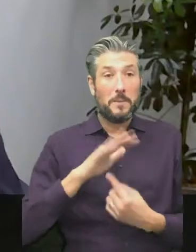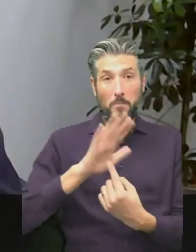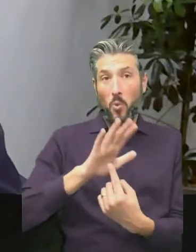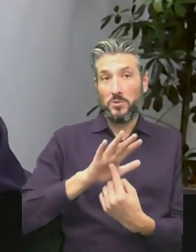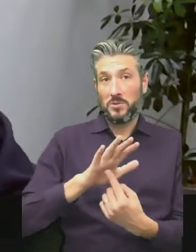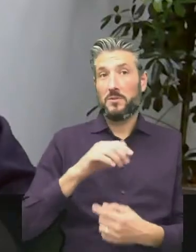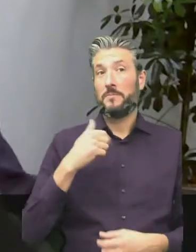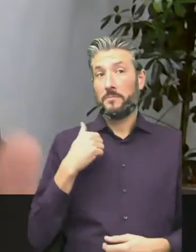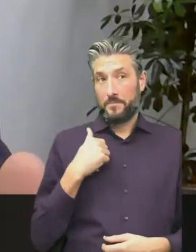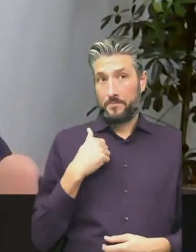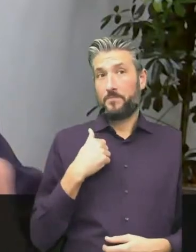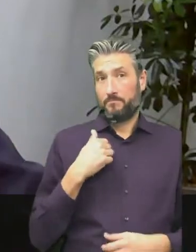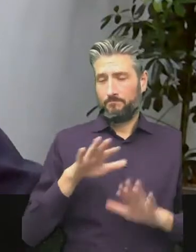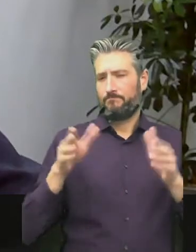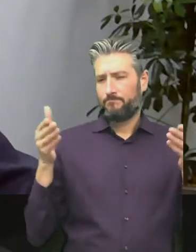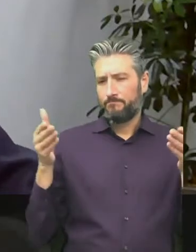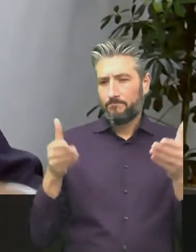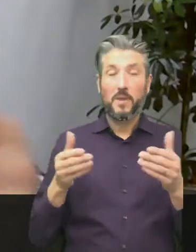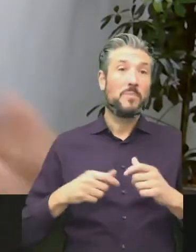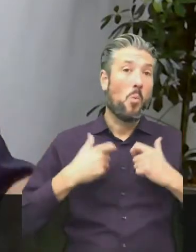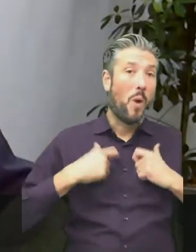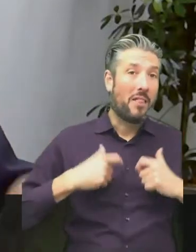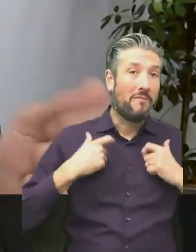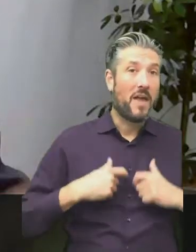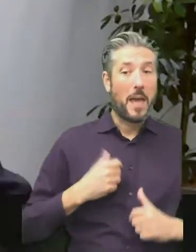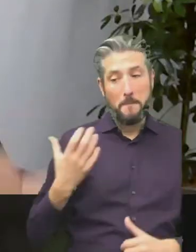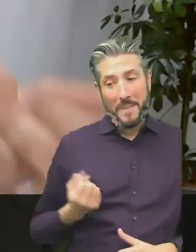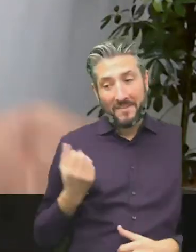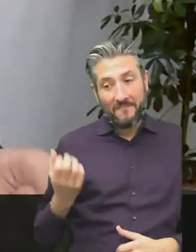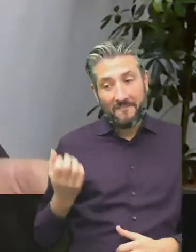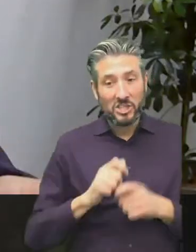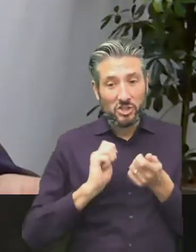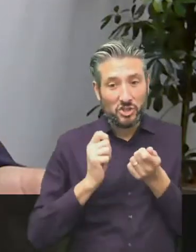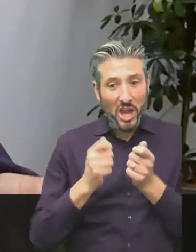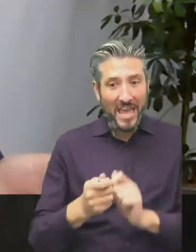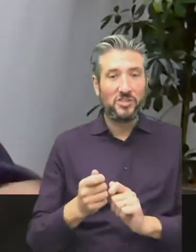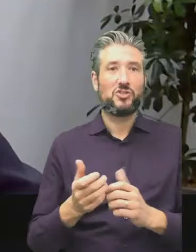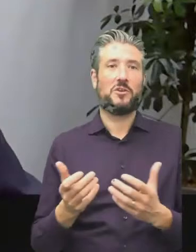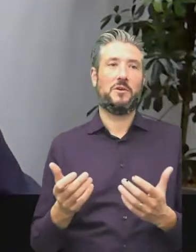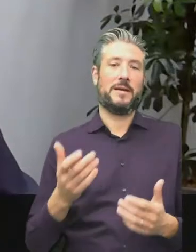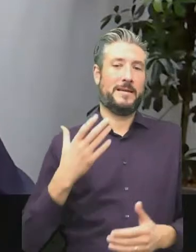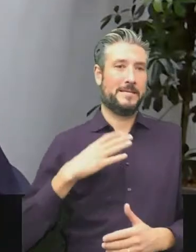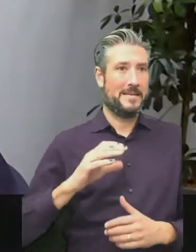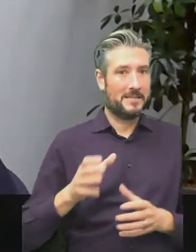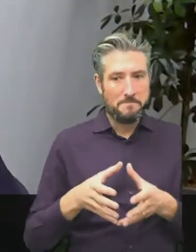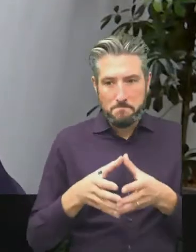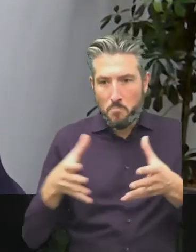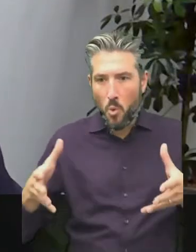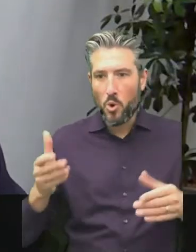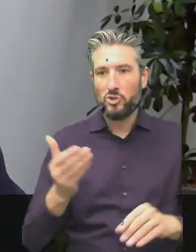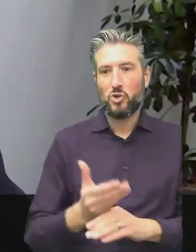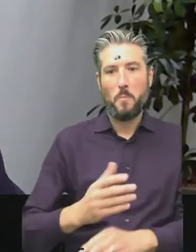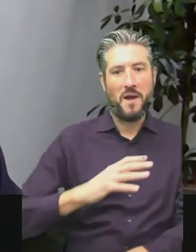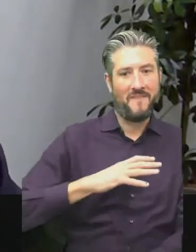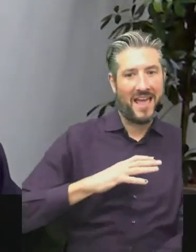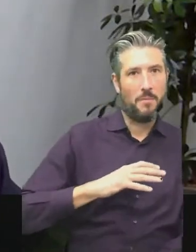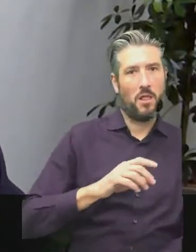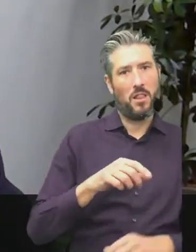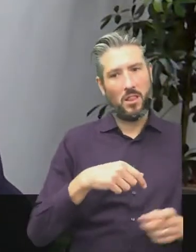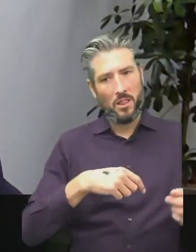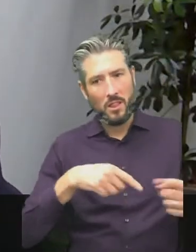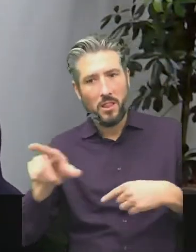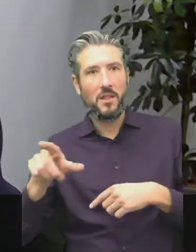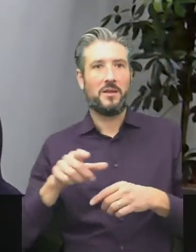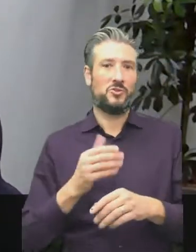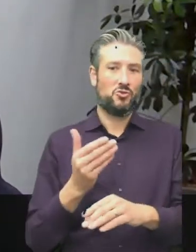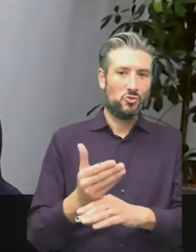to welfare benefits changes, make sure young people have jobs to go into and have genuinely affordable homes they can move into. Really